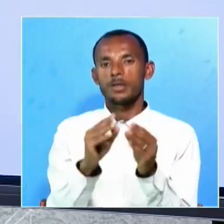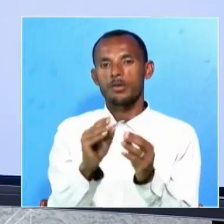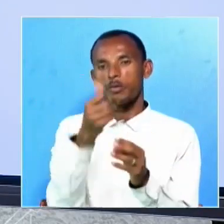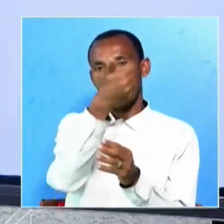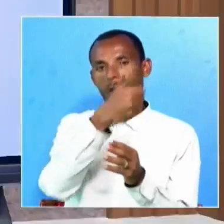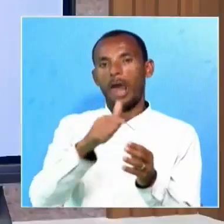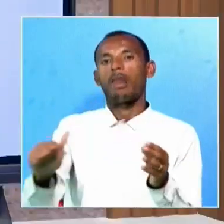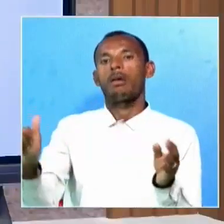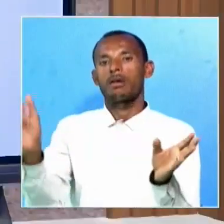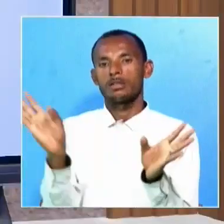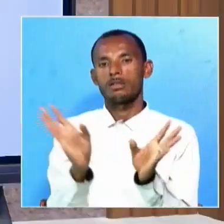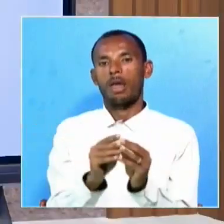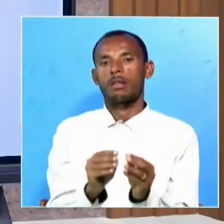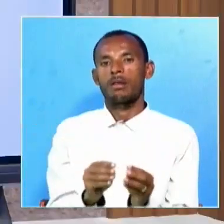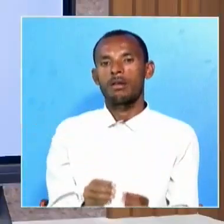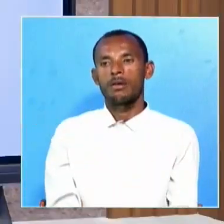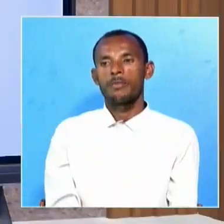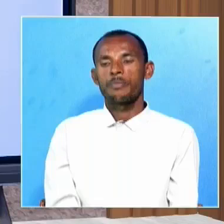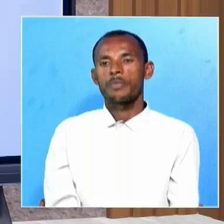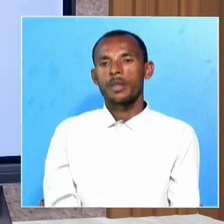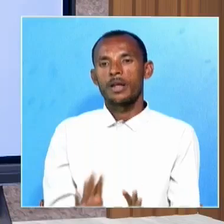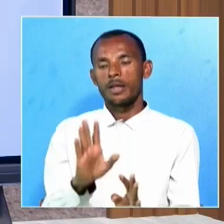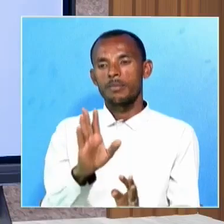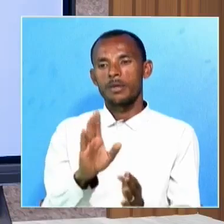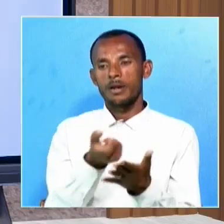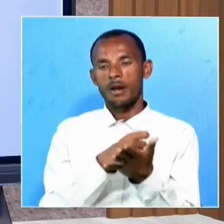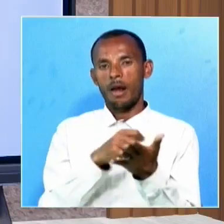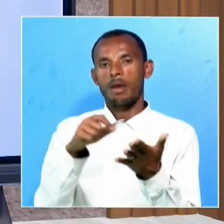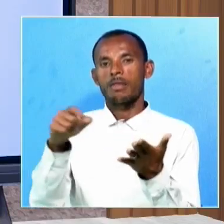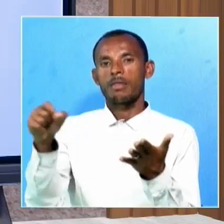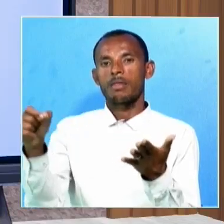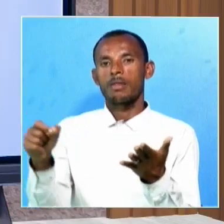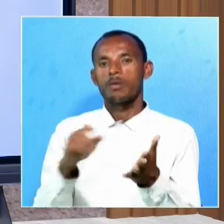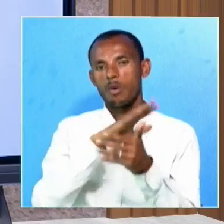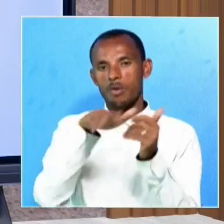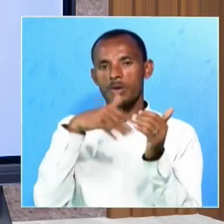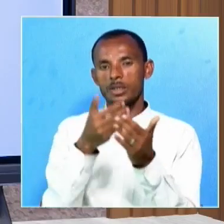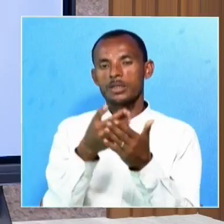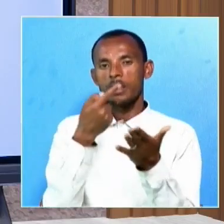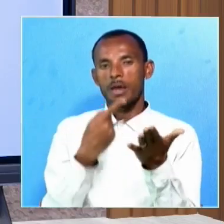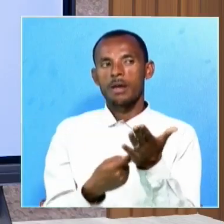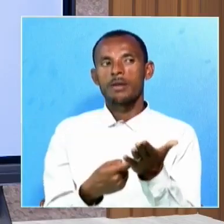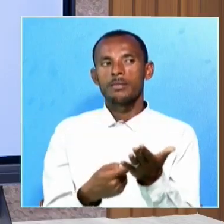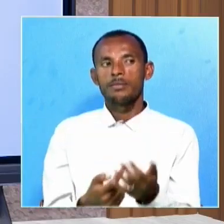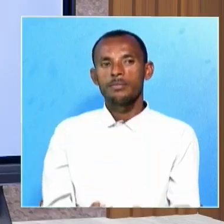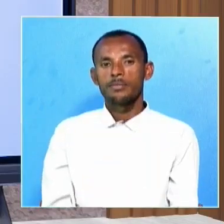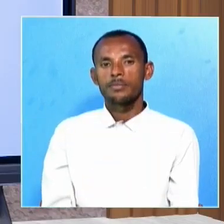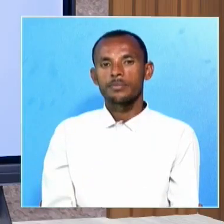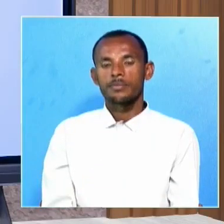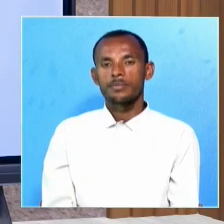set. So, let me write the conclusion here.